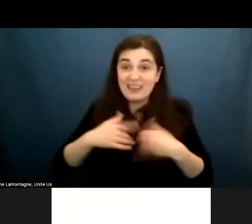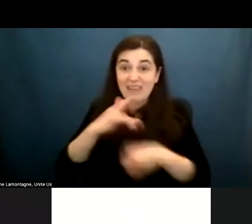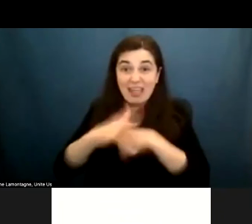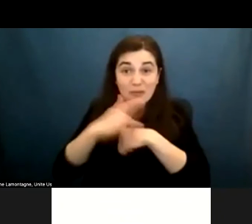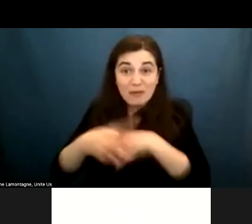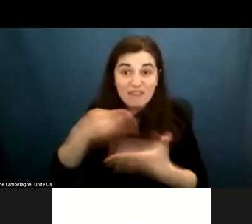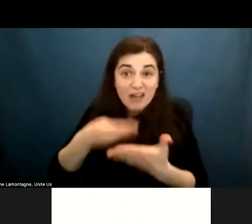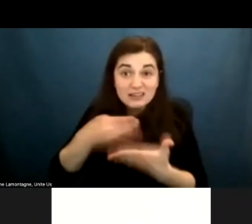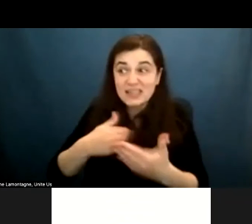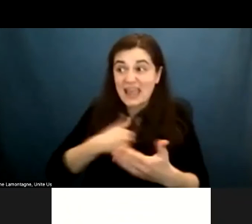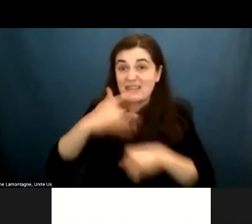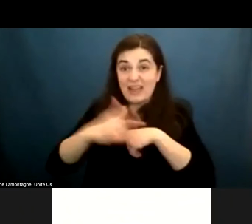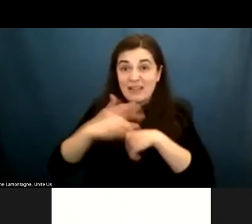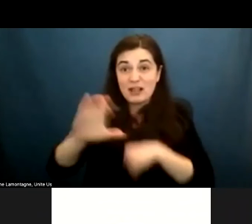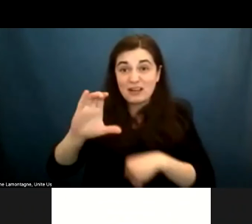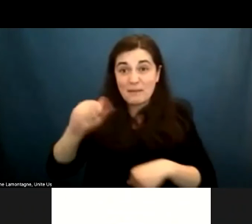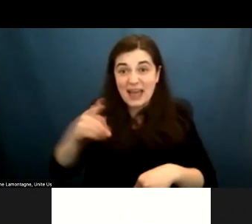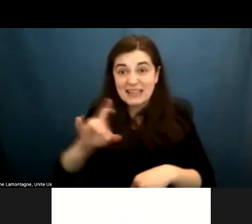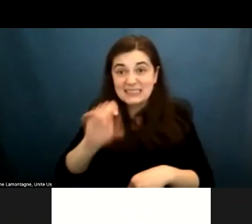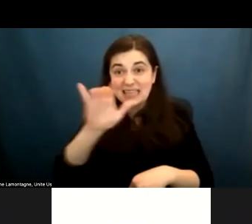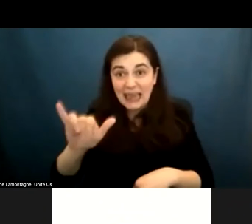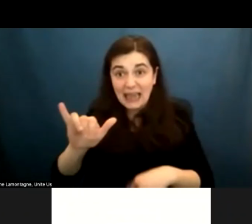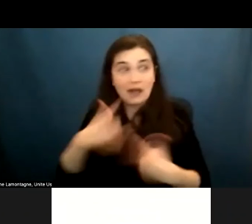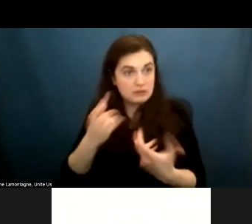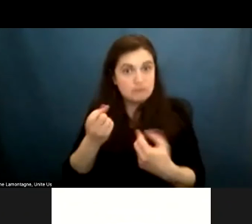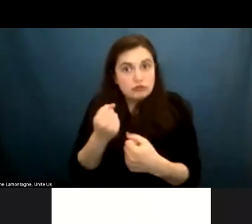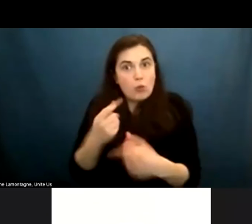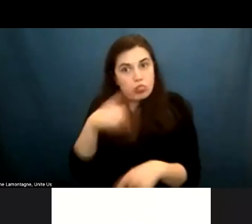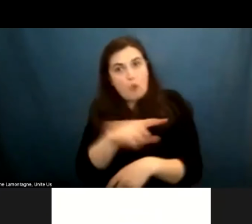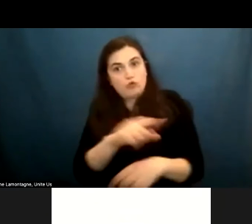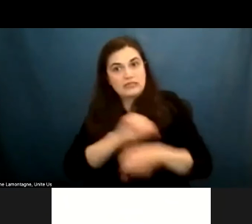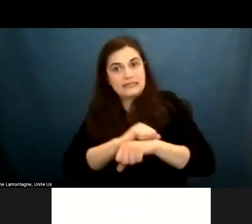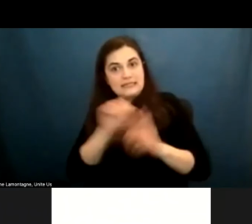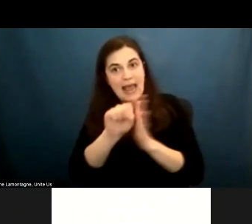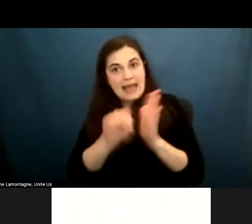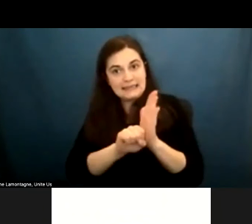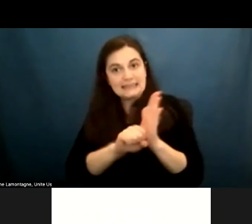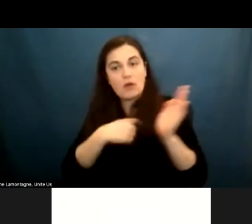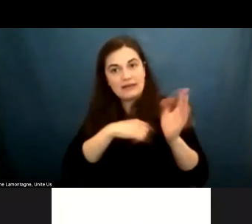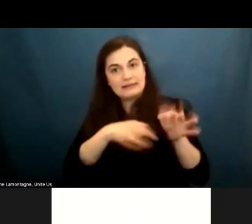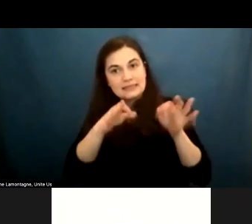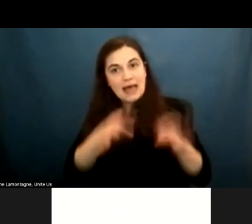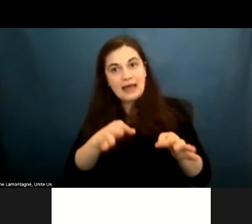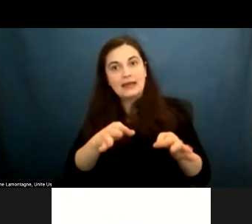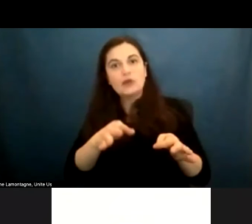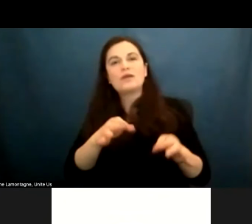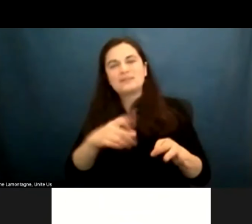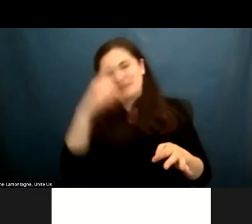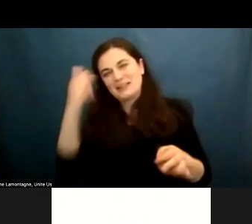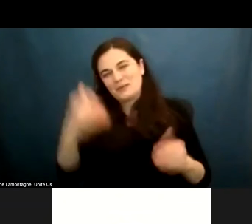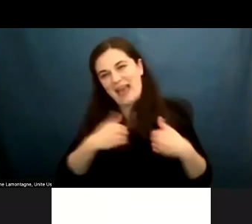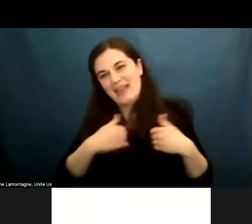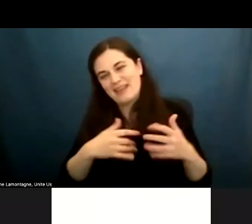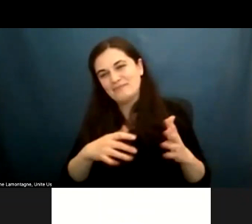make that happen. And so a number of the states that we've chosen to work in have been determined by that partnership with the Infectious Disease